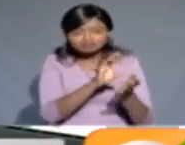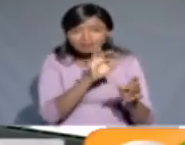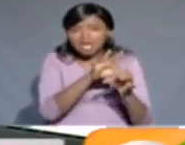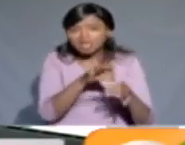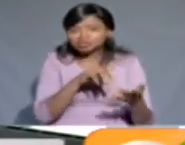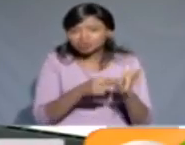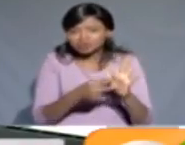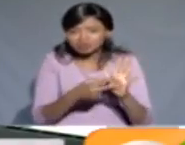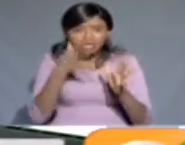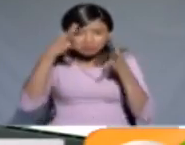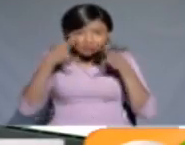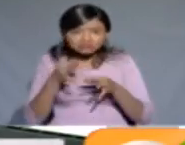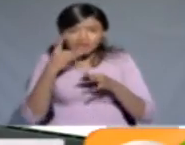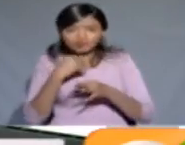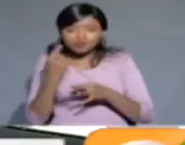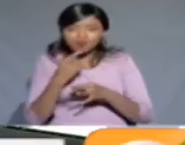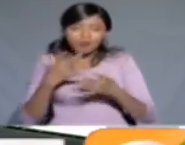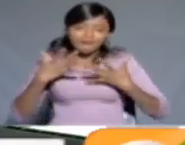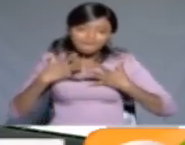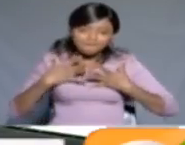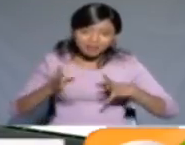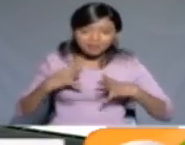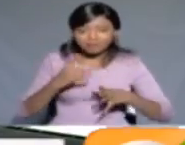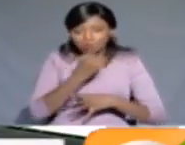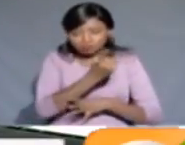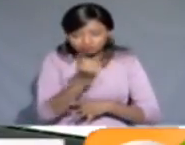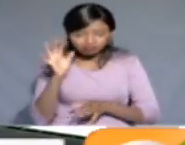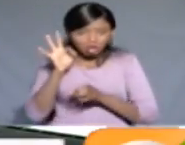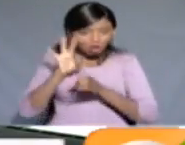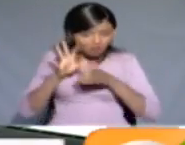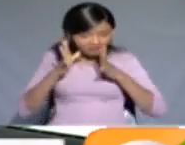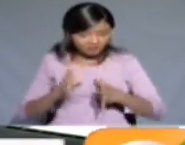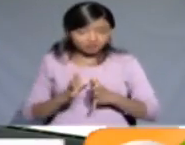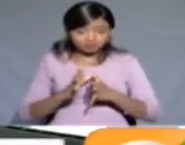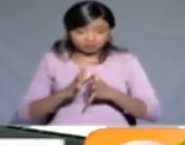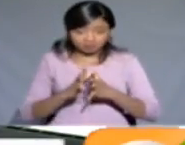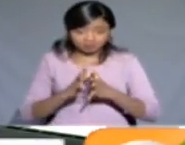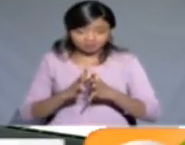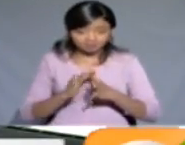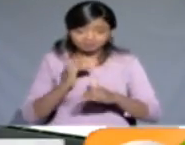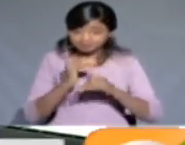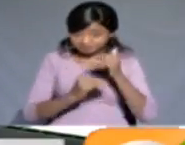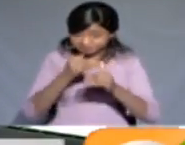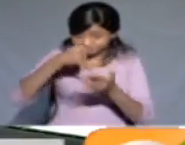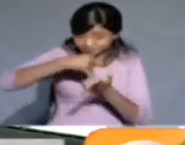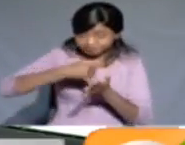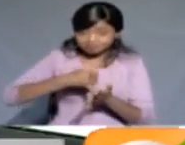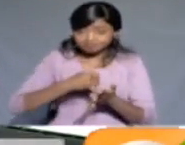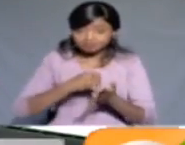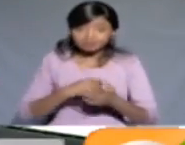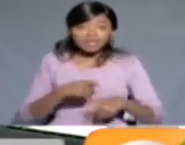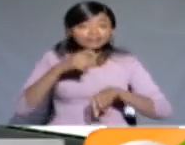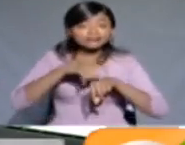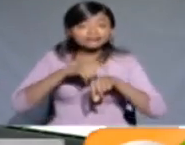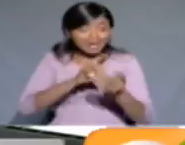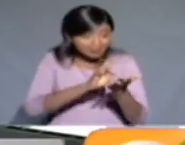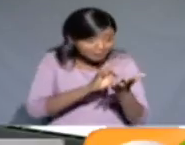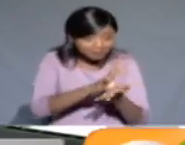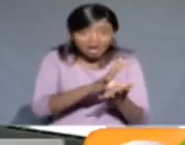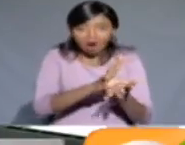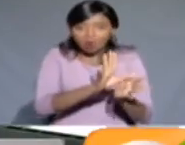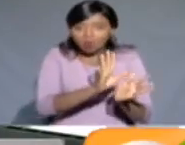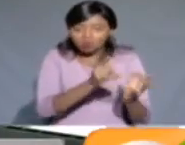is decided on by a simple majority of the voters who are voting in that process. If the recall is